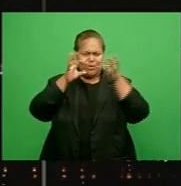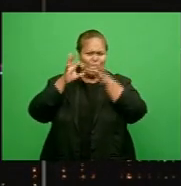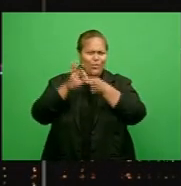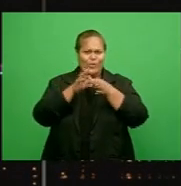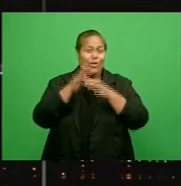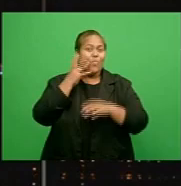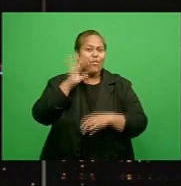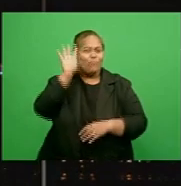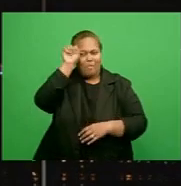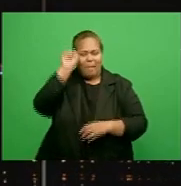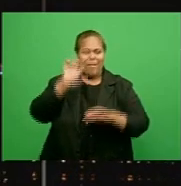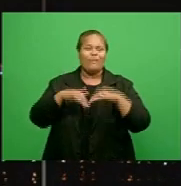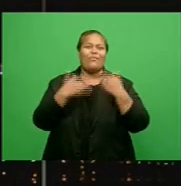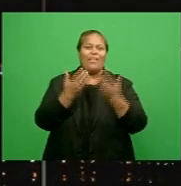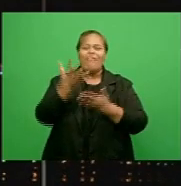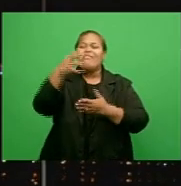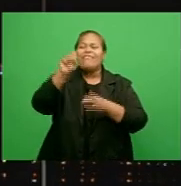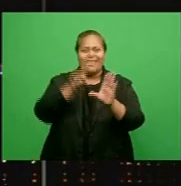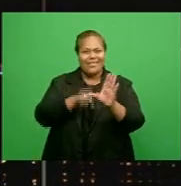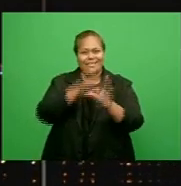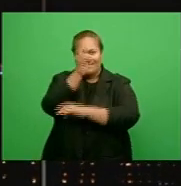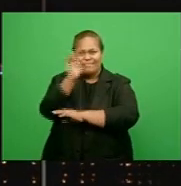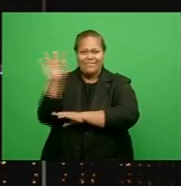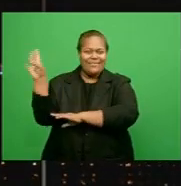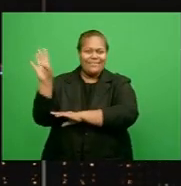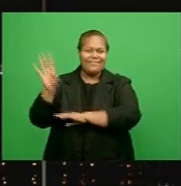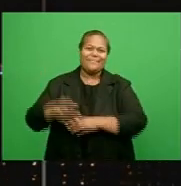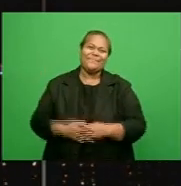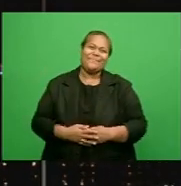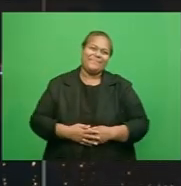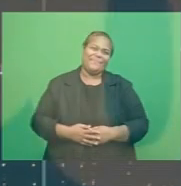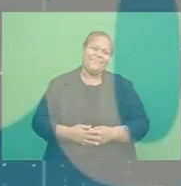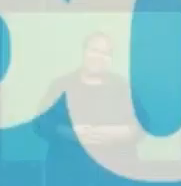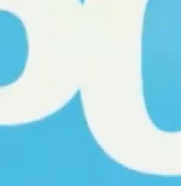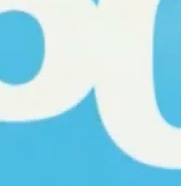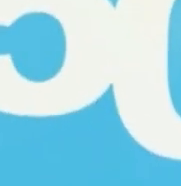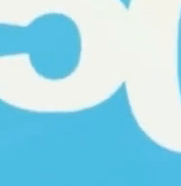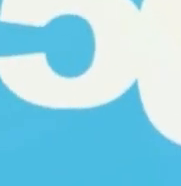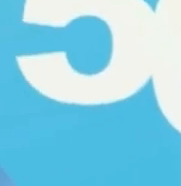commemorate Fiji's 50th year of independence. Lena Reese has more.